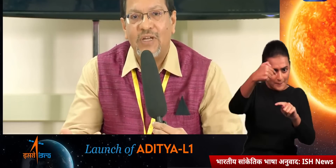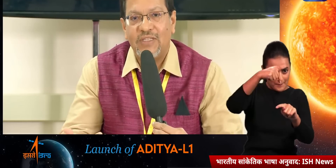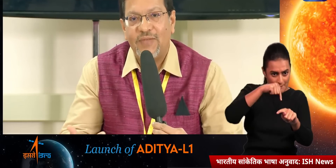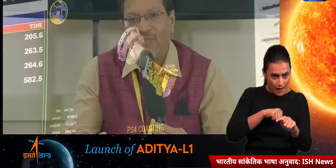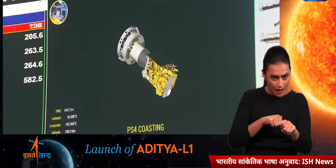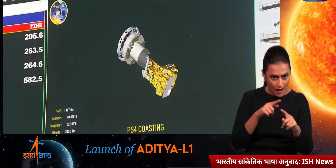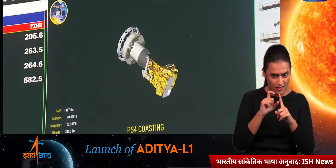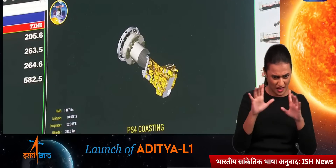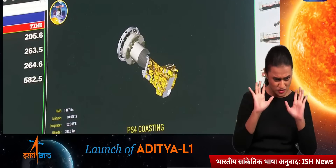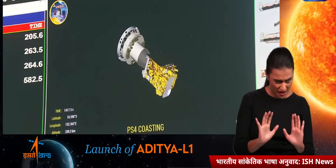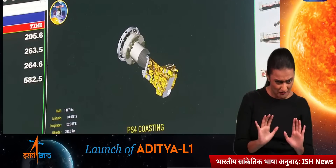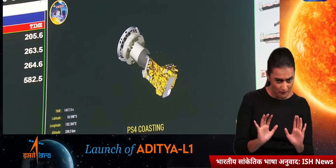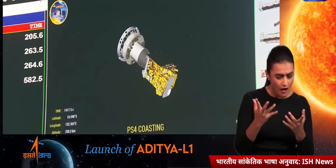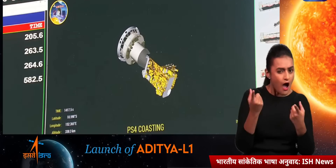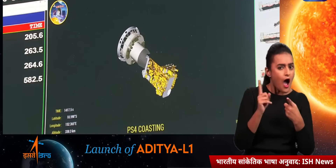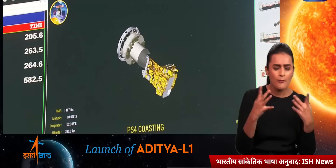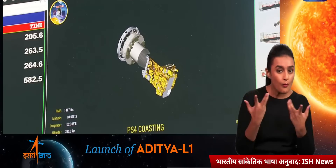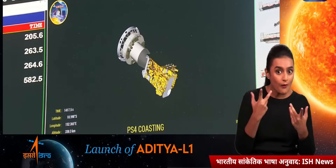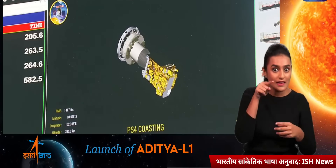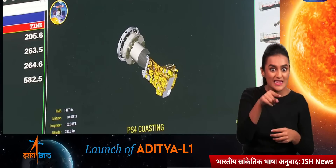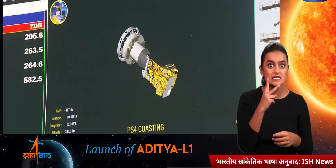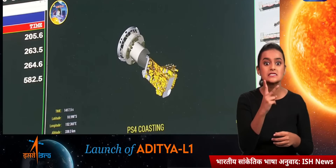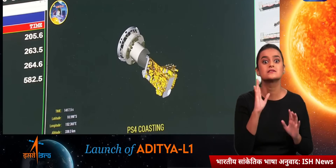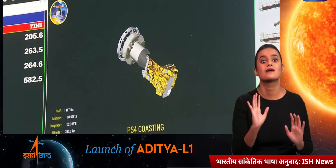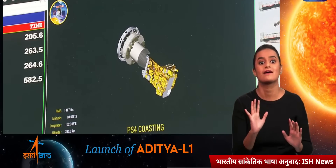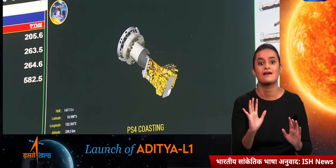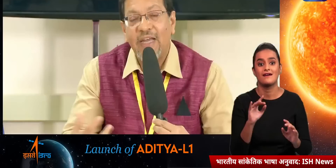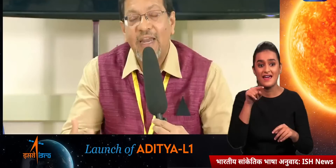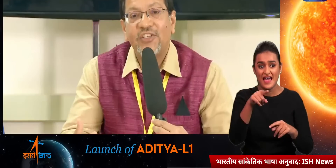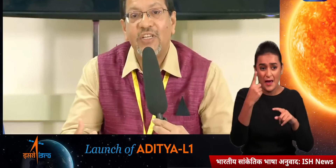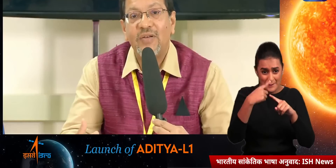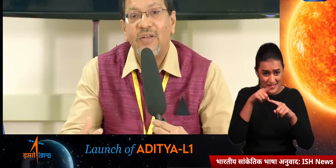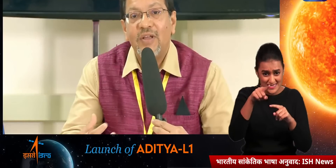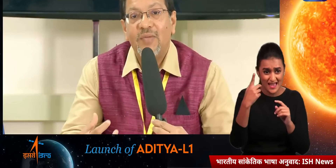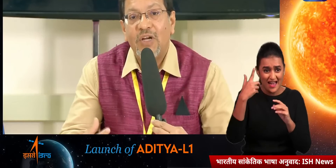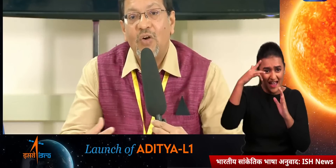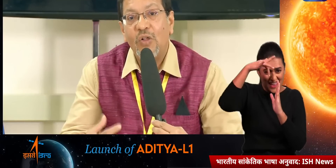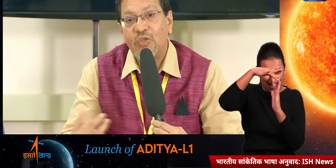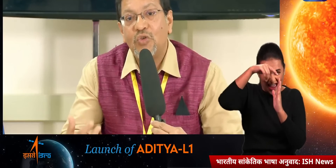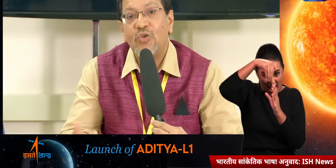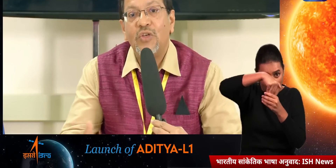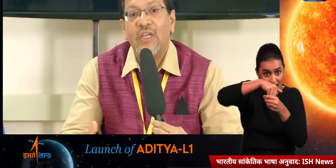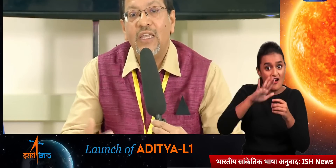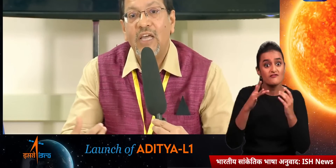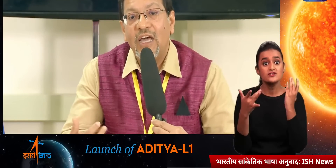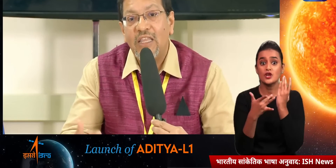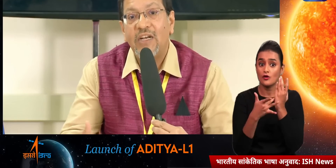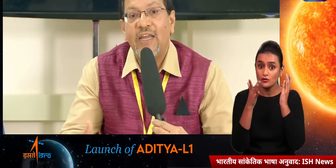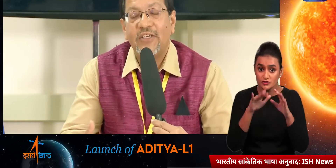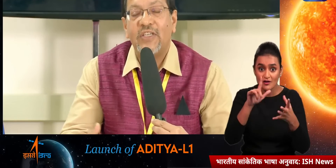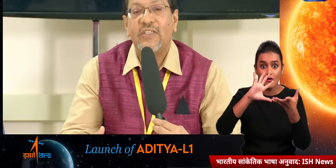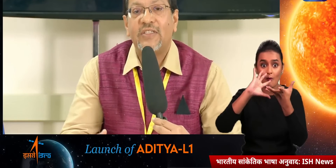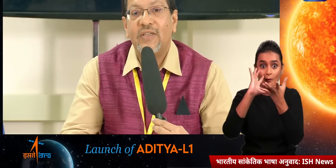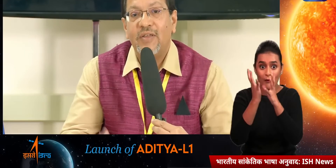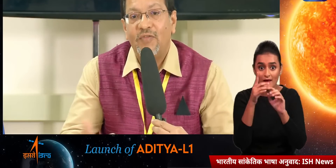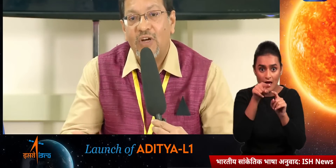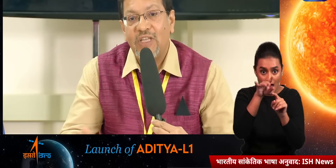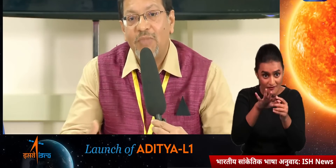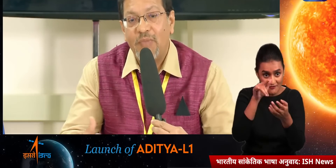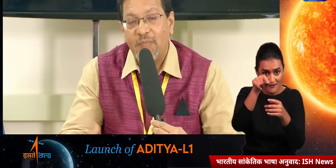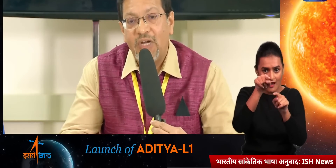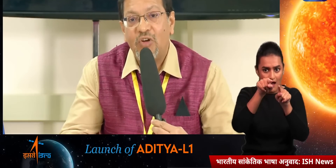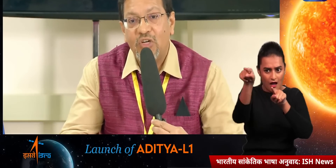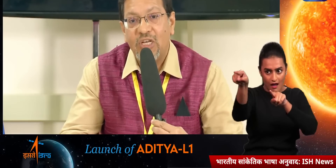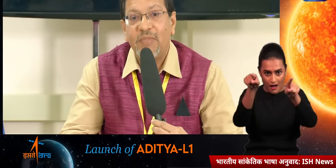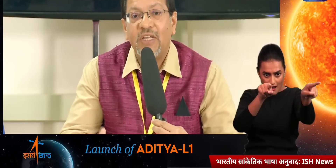come to the earth. We have instruments which look at not only in the sun direction, but also in other directions, for